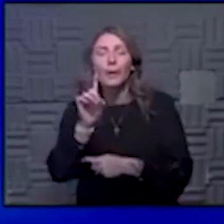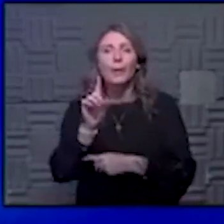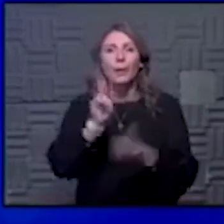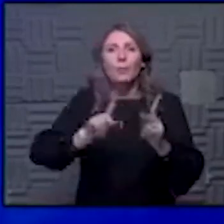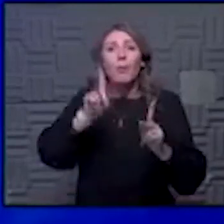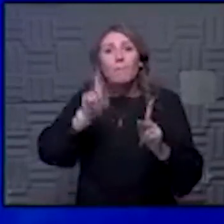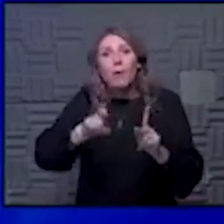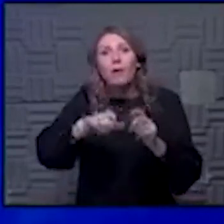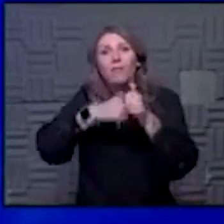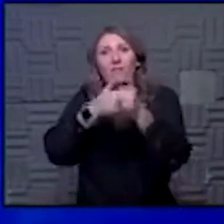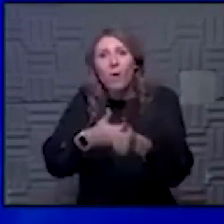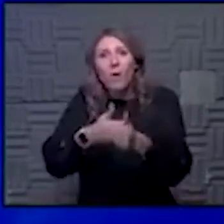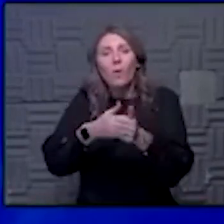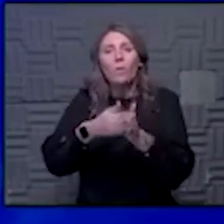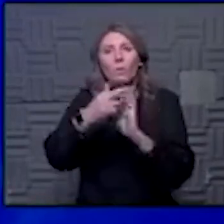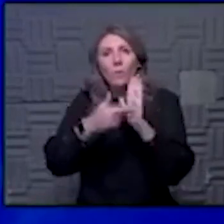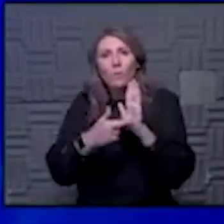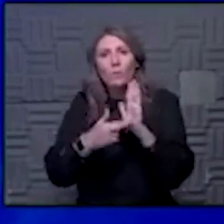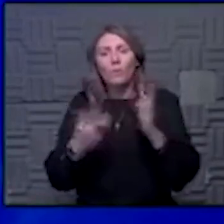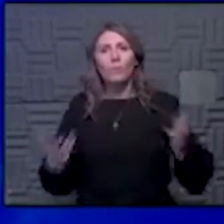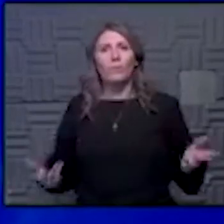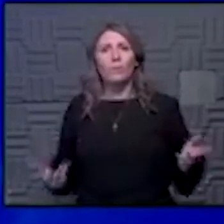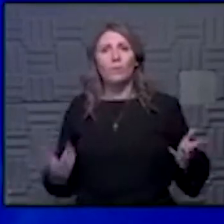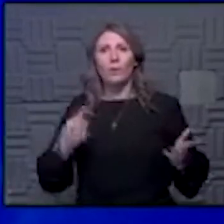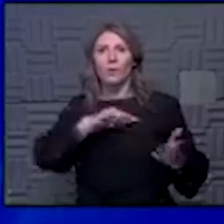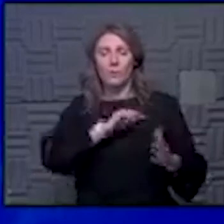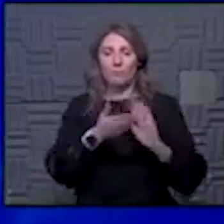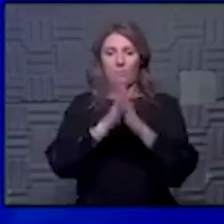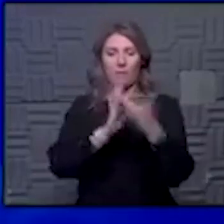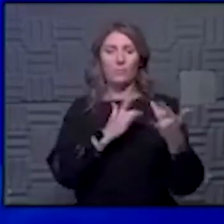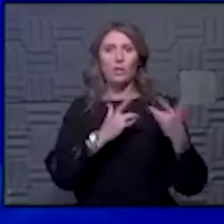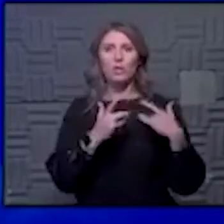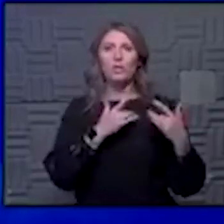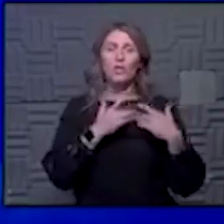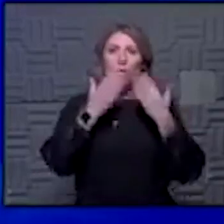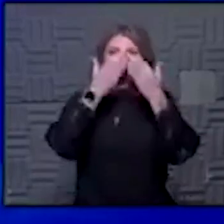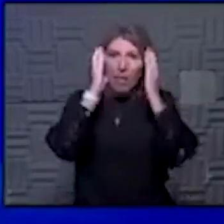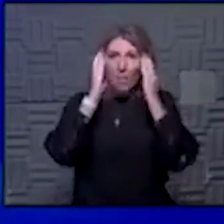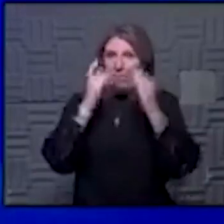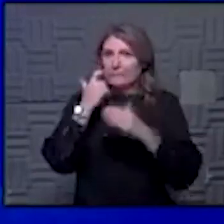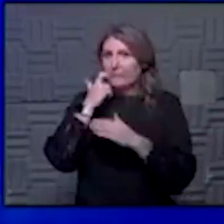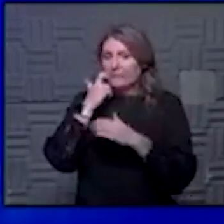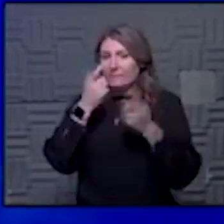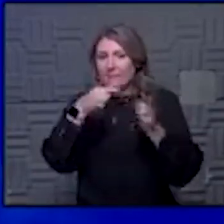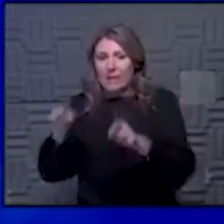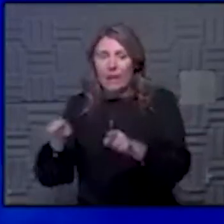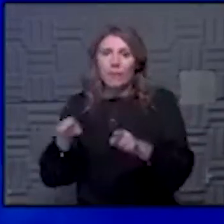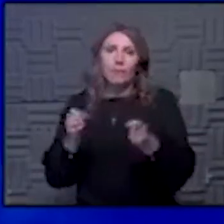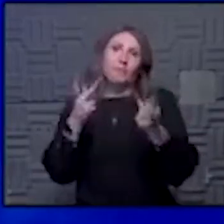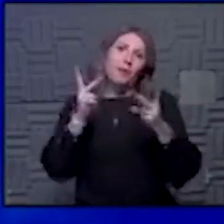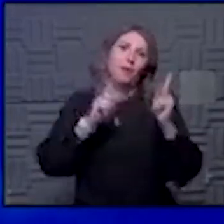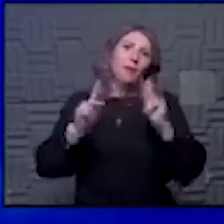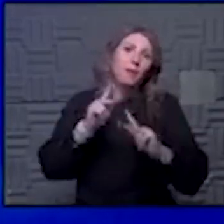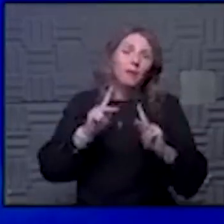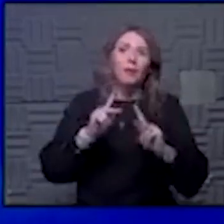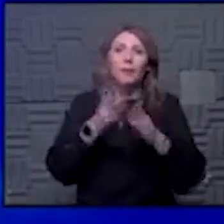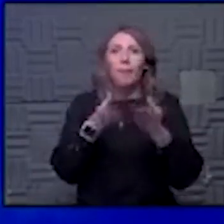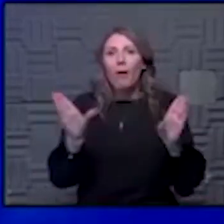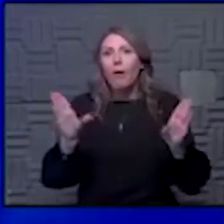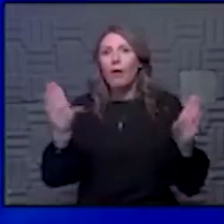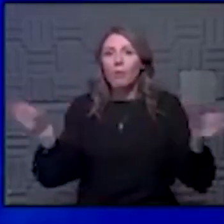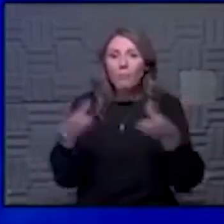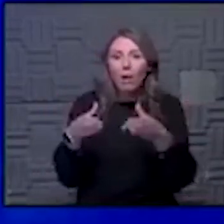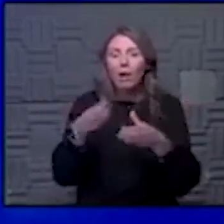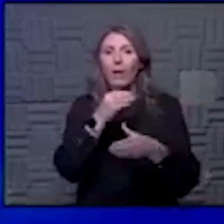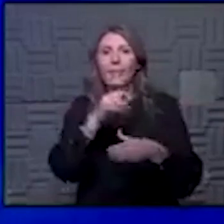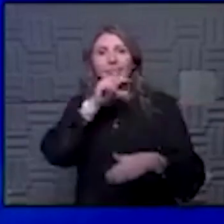pillars. And I think, we get concerned because we know Halloween just happened. There were a lot of public gatherings, Thanksgiving, people coming together because